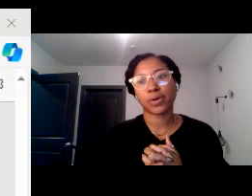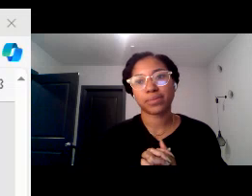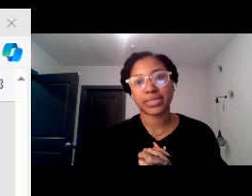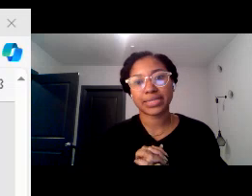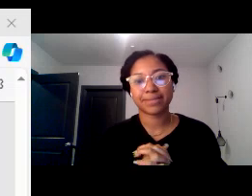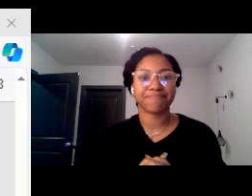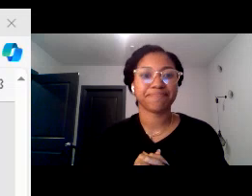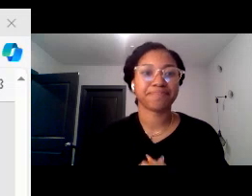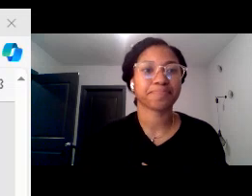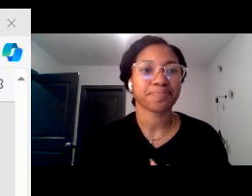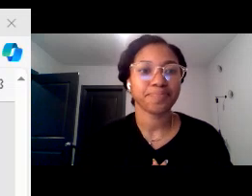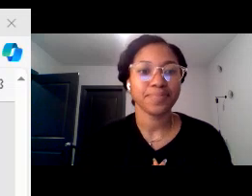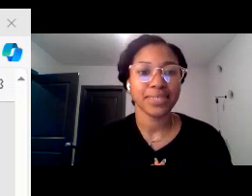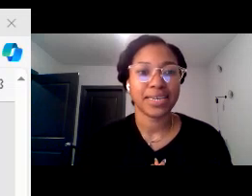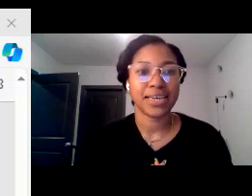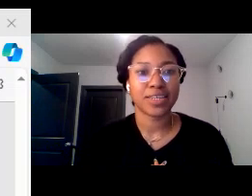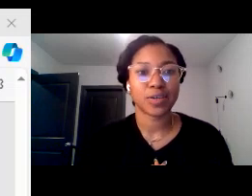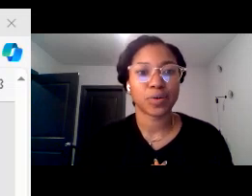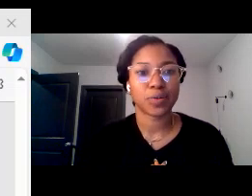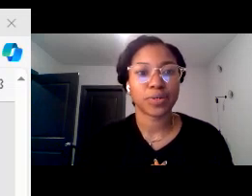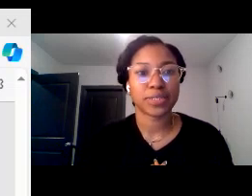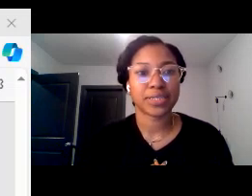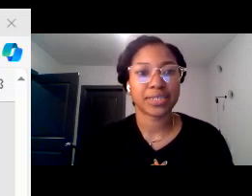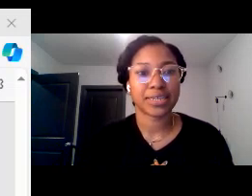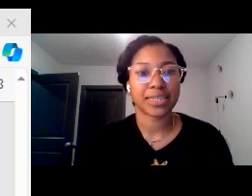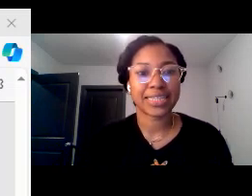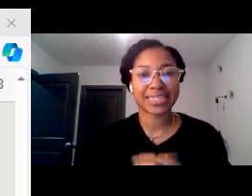earning requirements. So